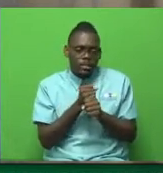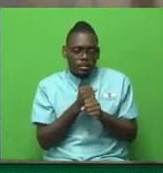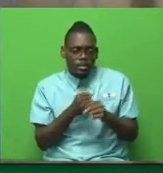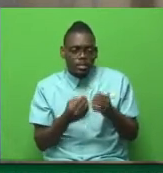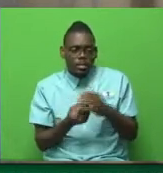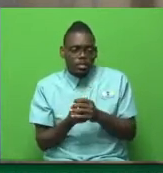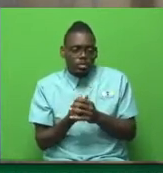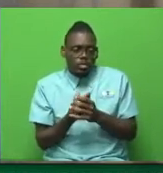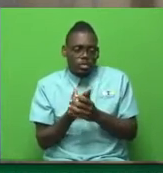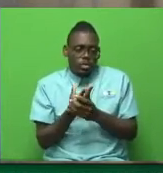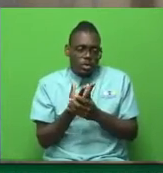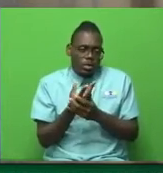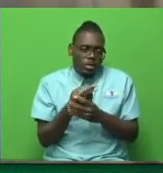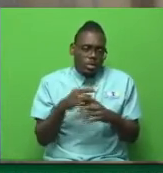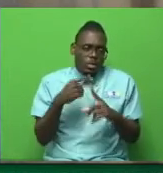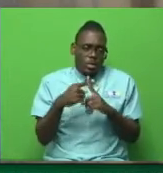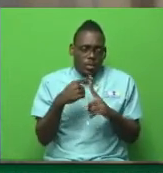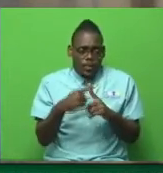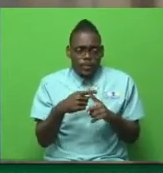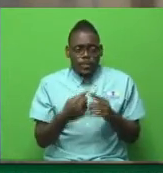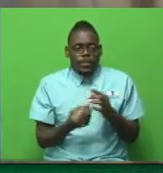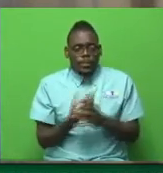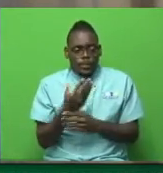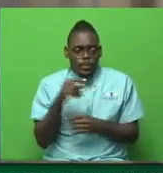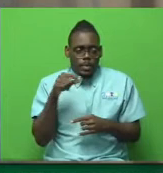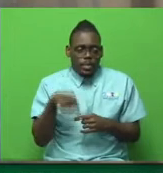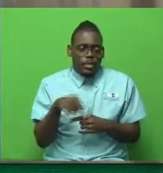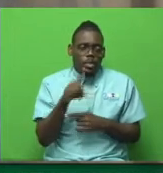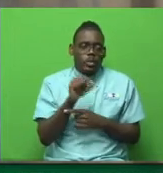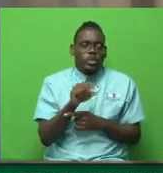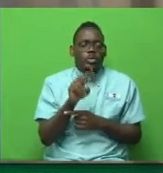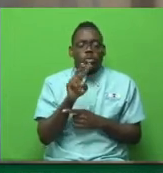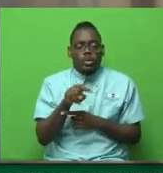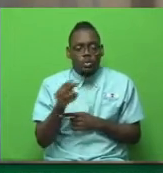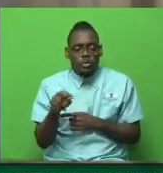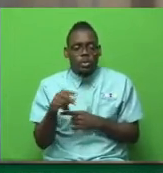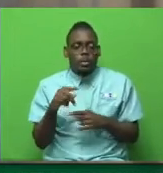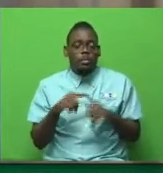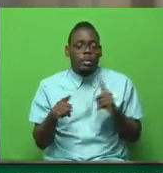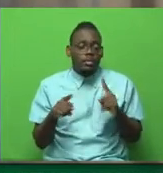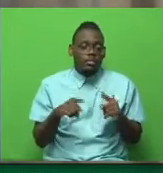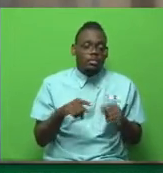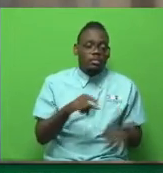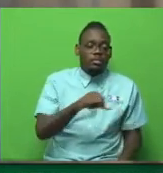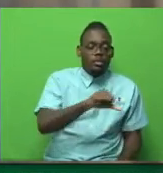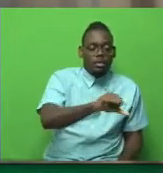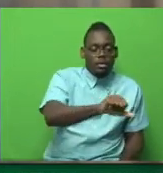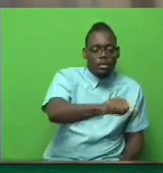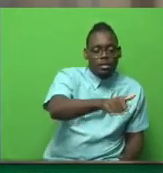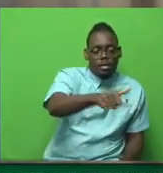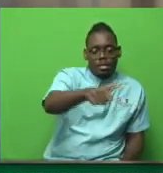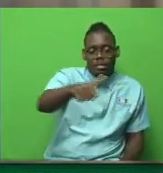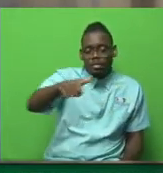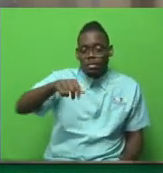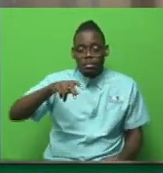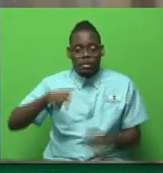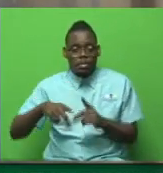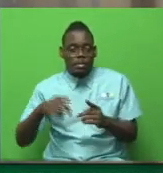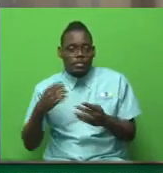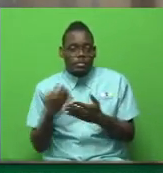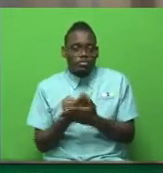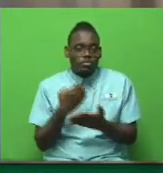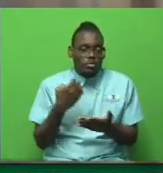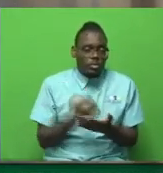in this economy in 2022 and going forward when every other indication economic fiscal